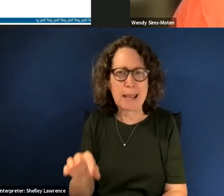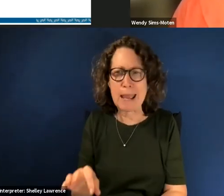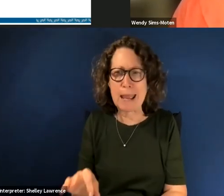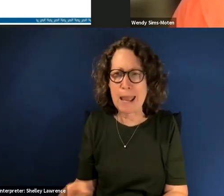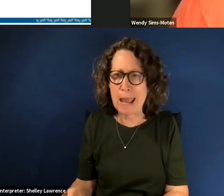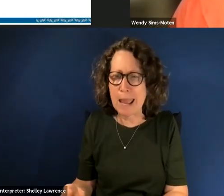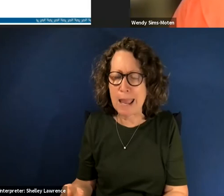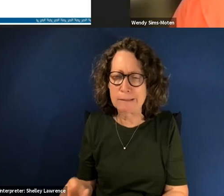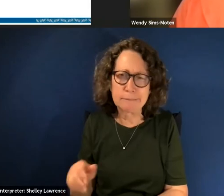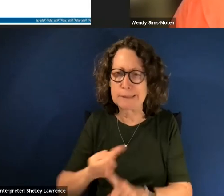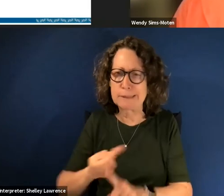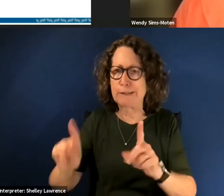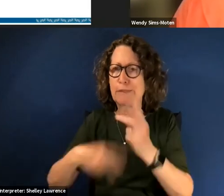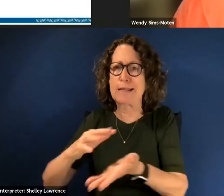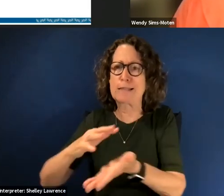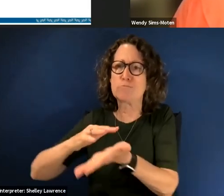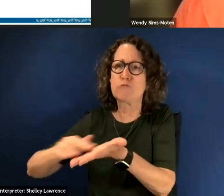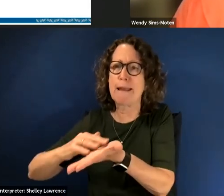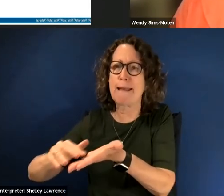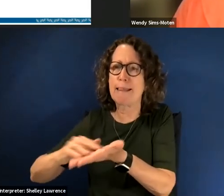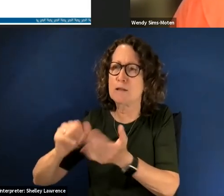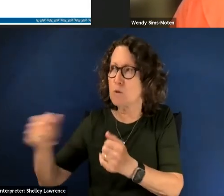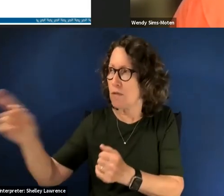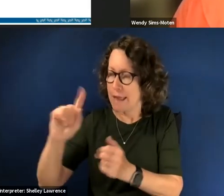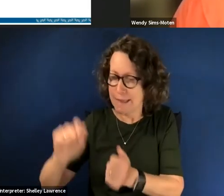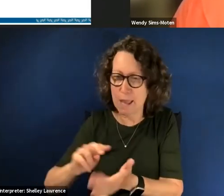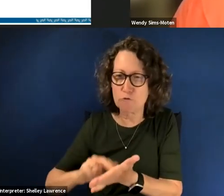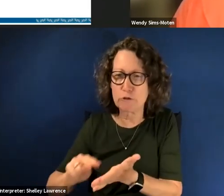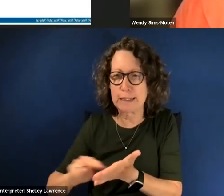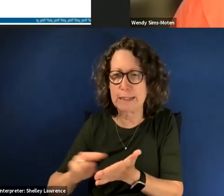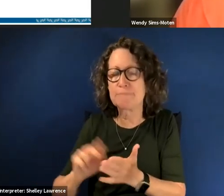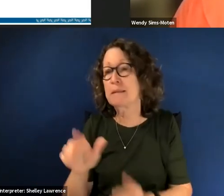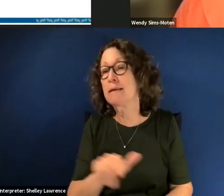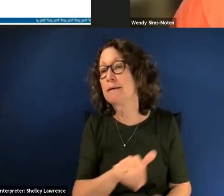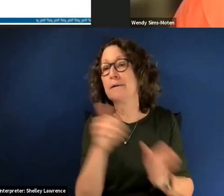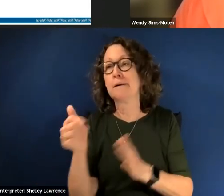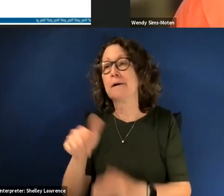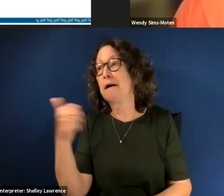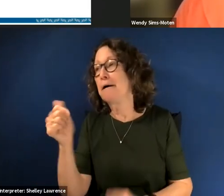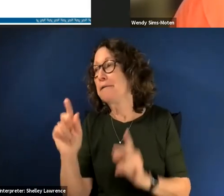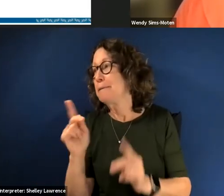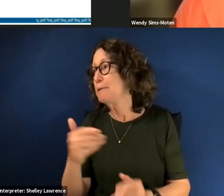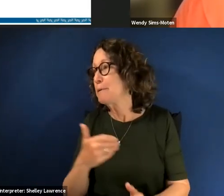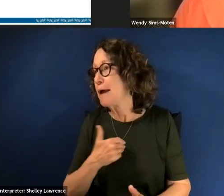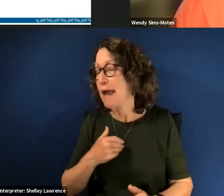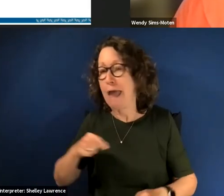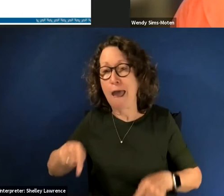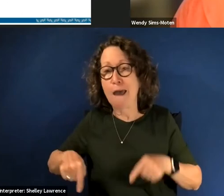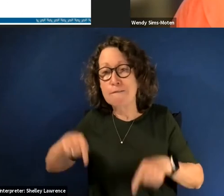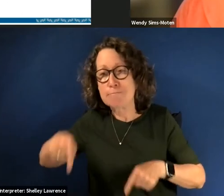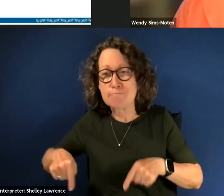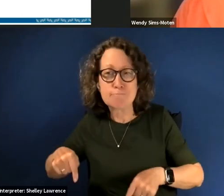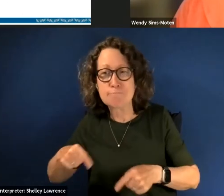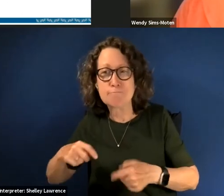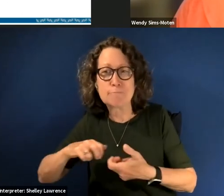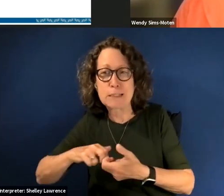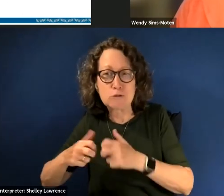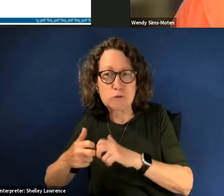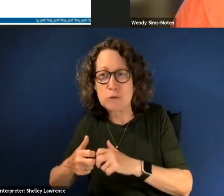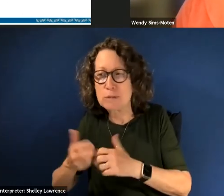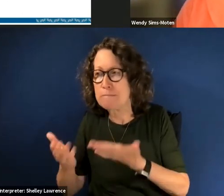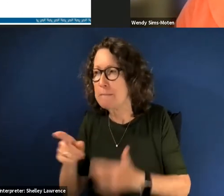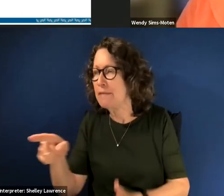materials in Braille so that they can read. Someone who is orthopedically impaired might